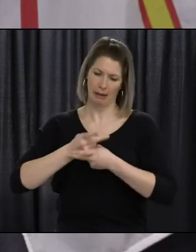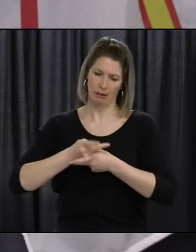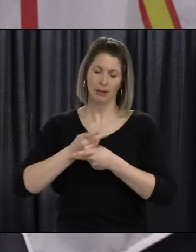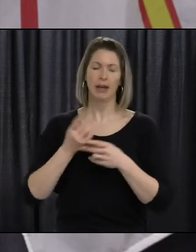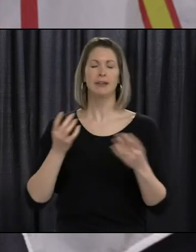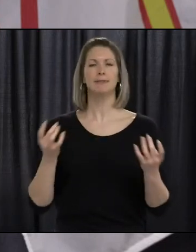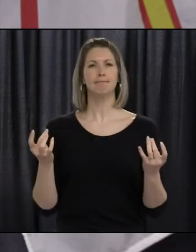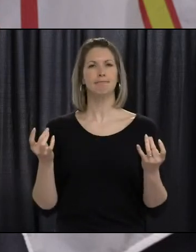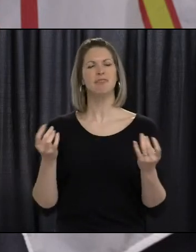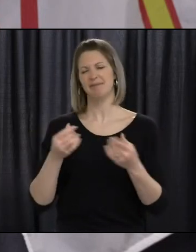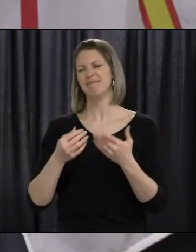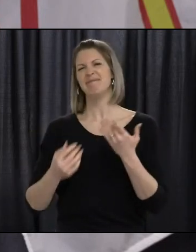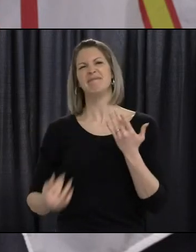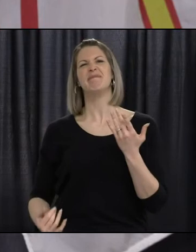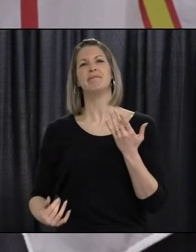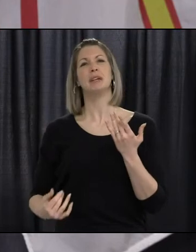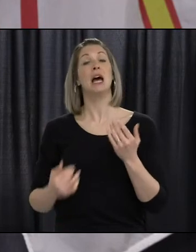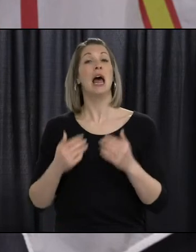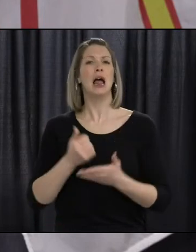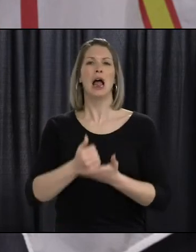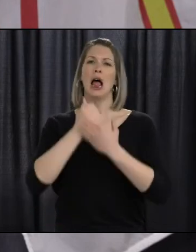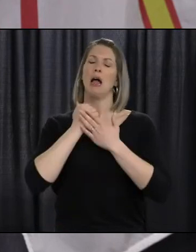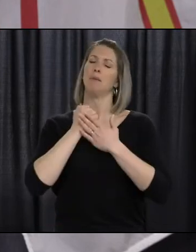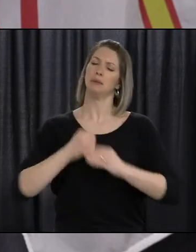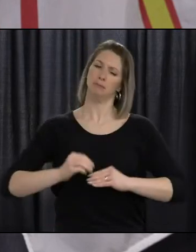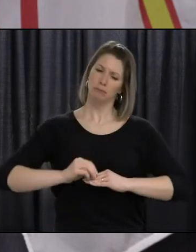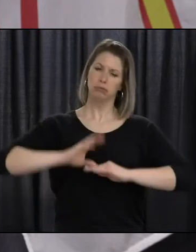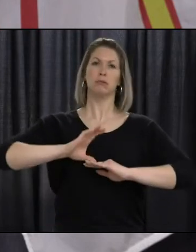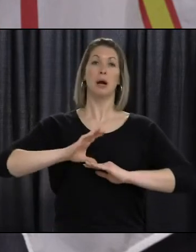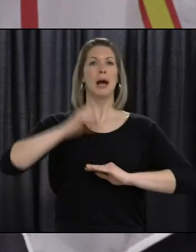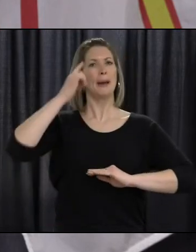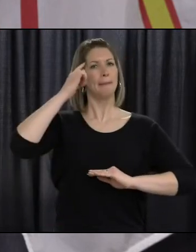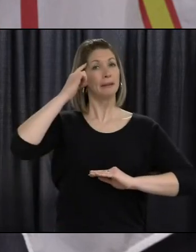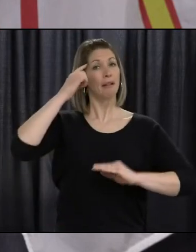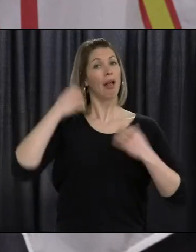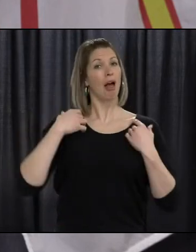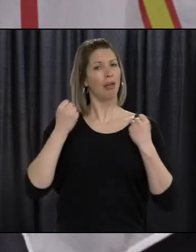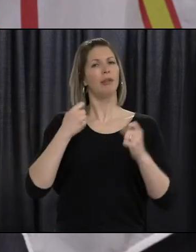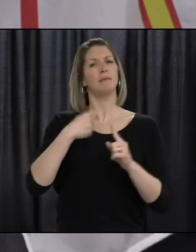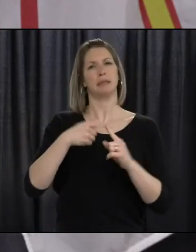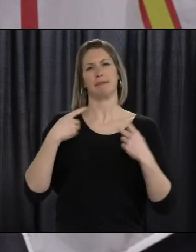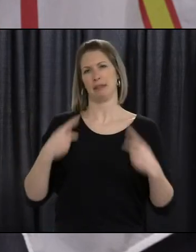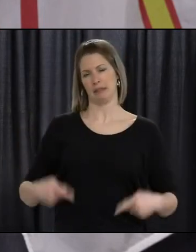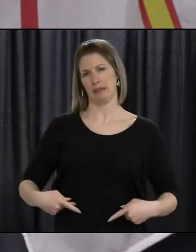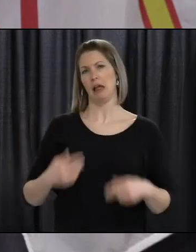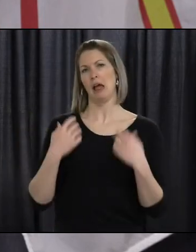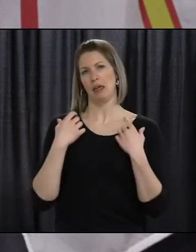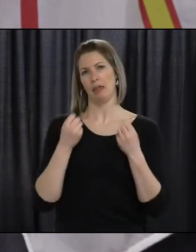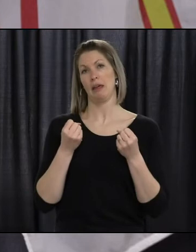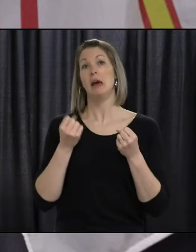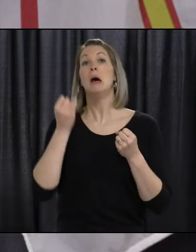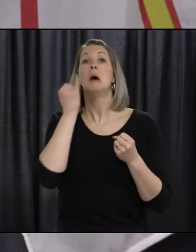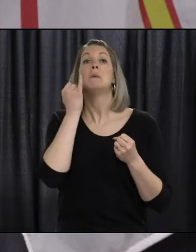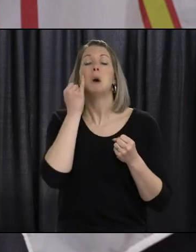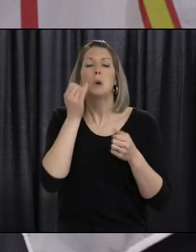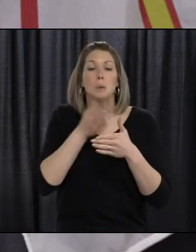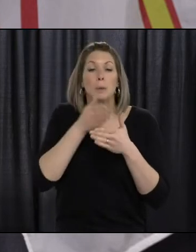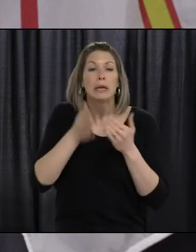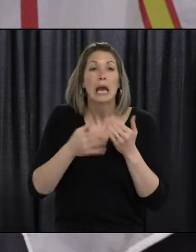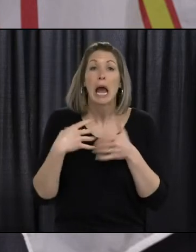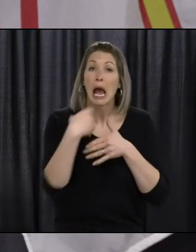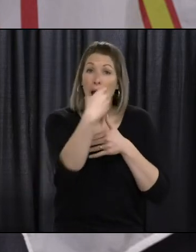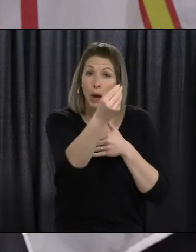mentally. If you are going to get out and enjoy nature this weekend, please do it safely. If you go for a hike,